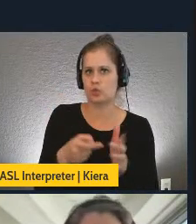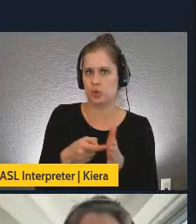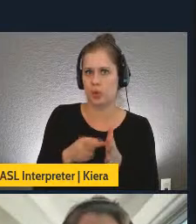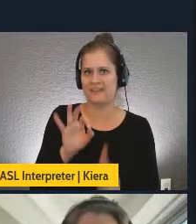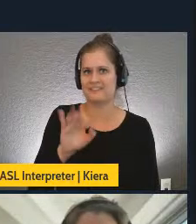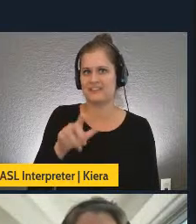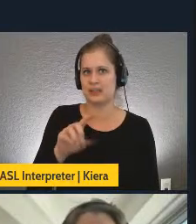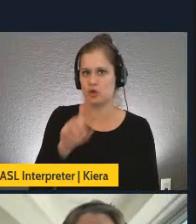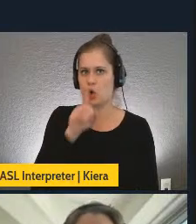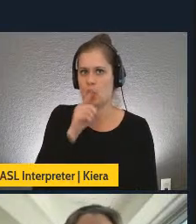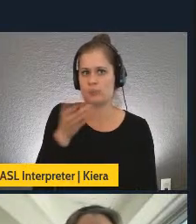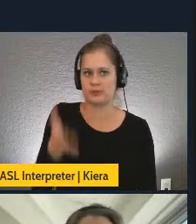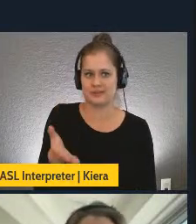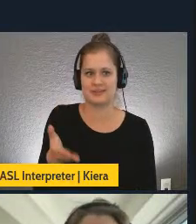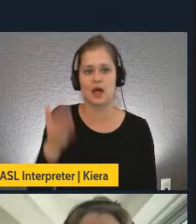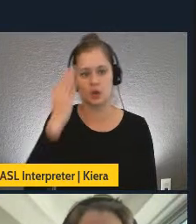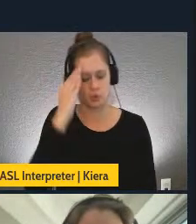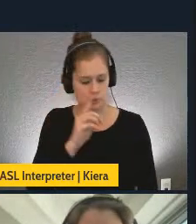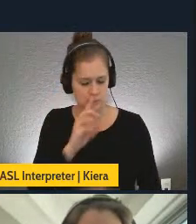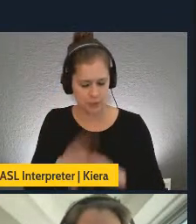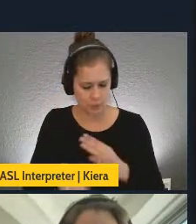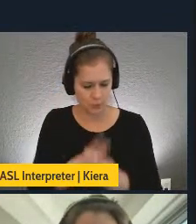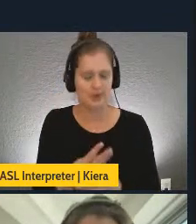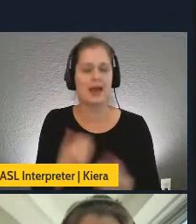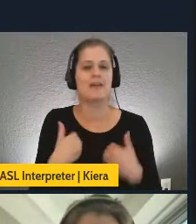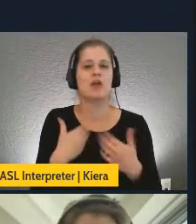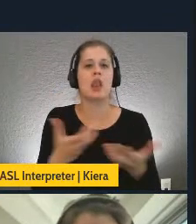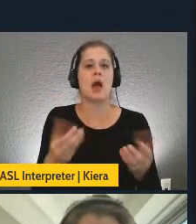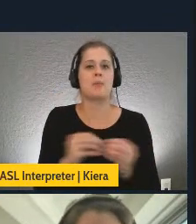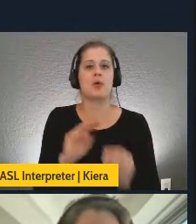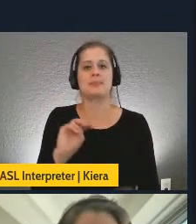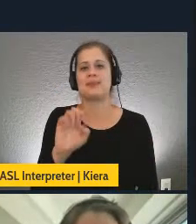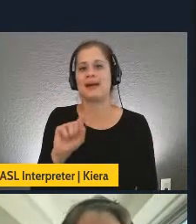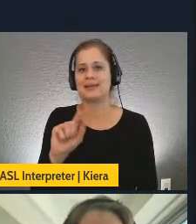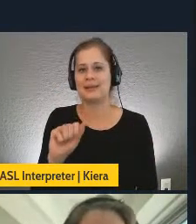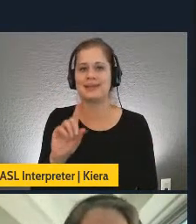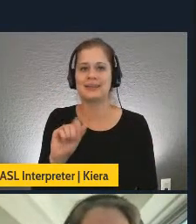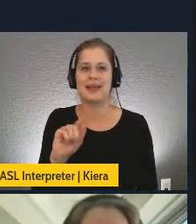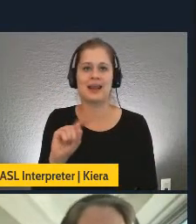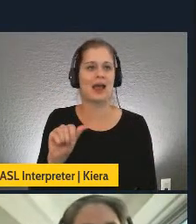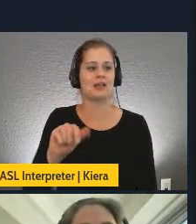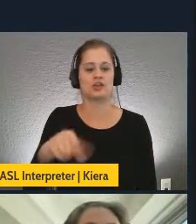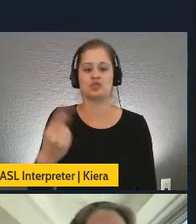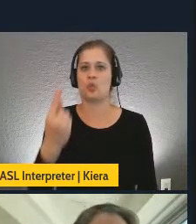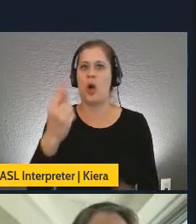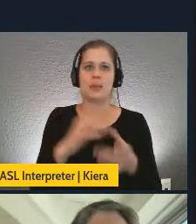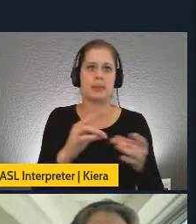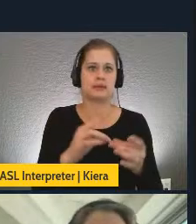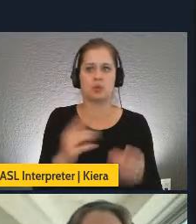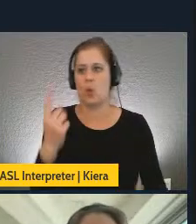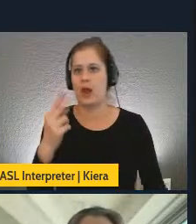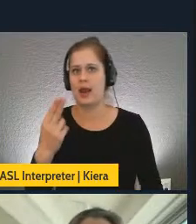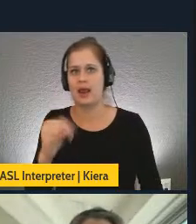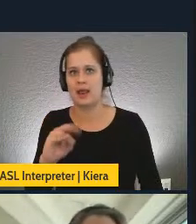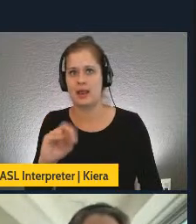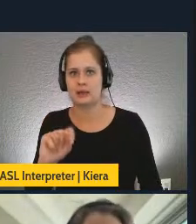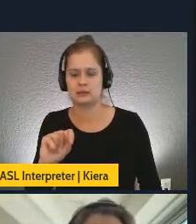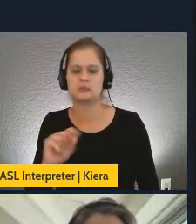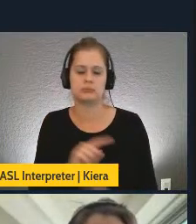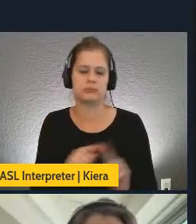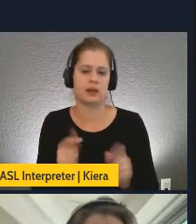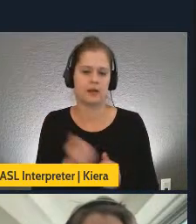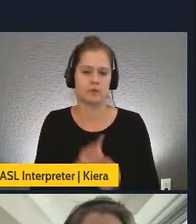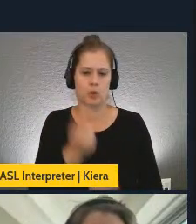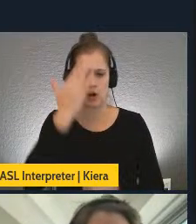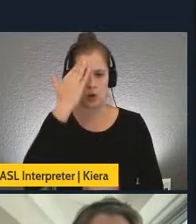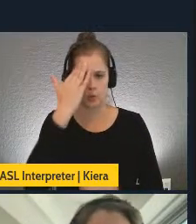world, API response headers contain a lot more metadata than just a message and a hint. But because everyone knows what they are, they're a pretty